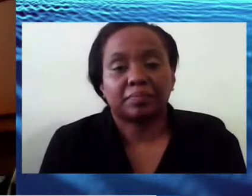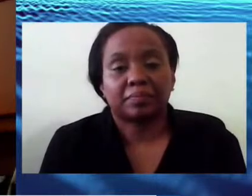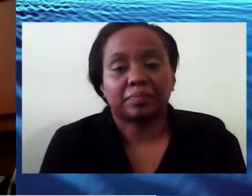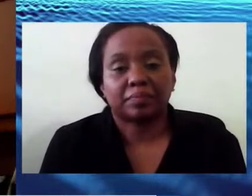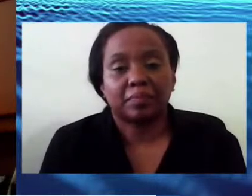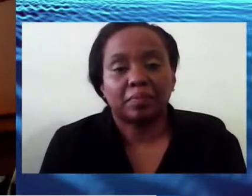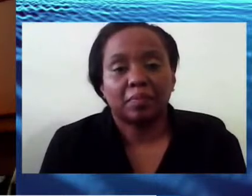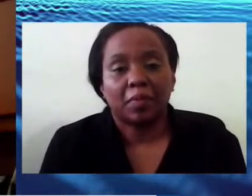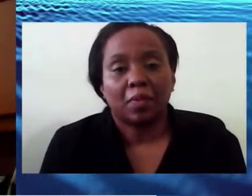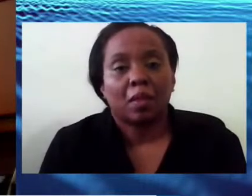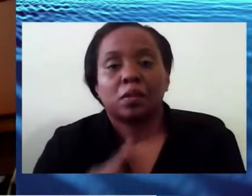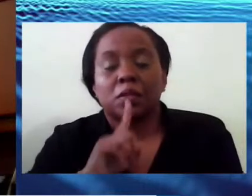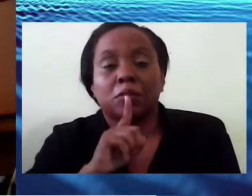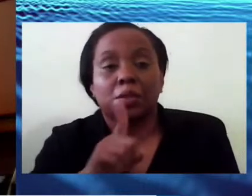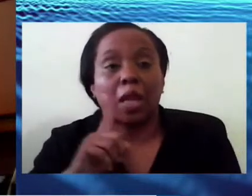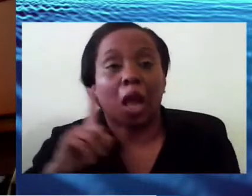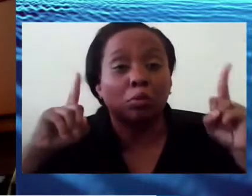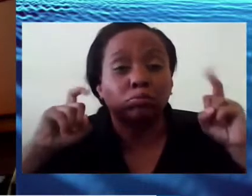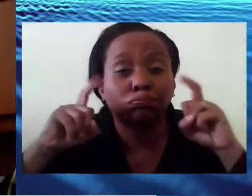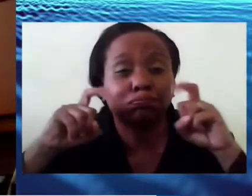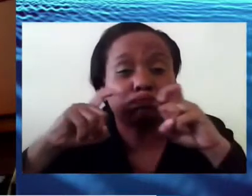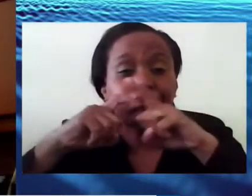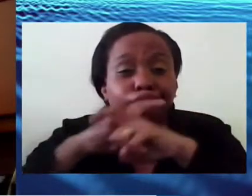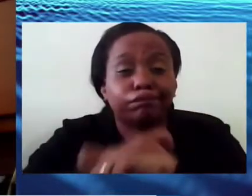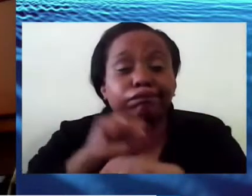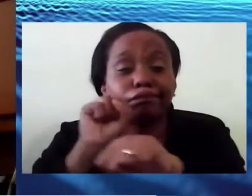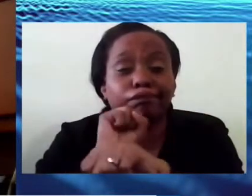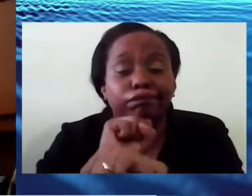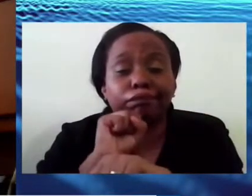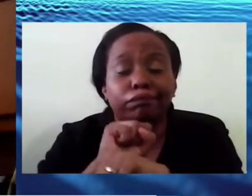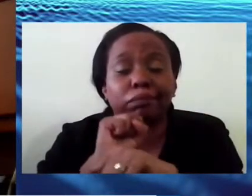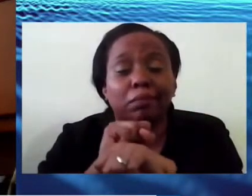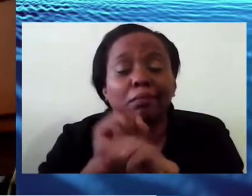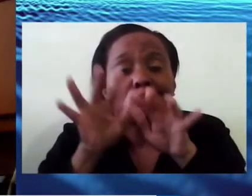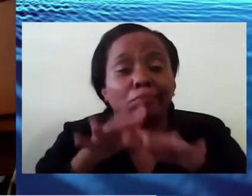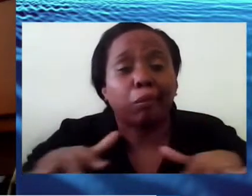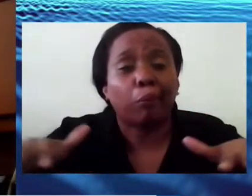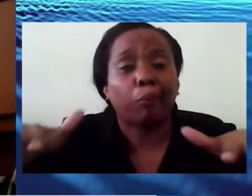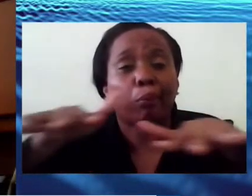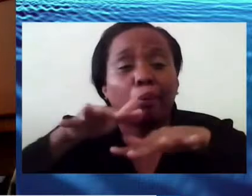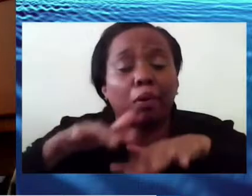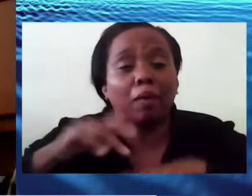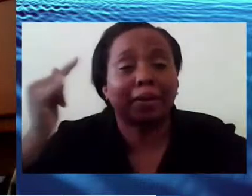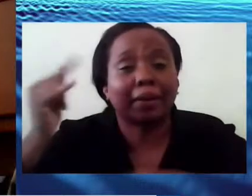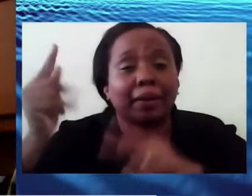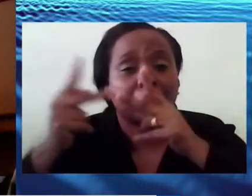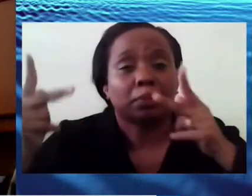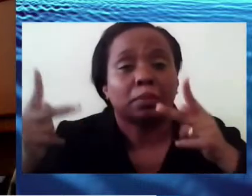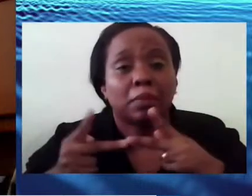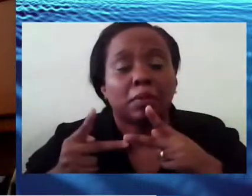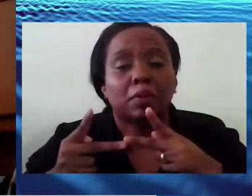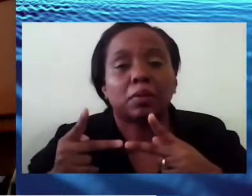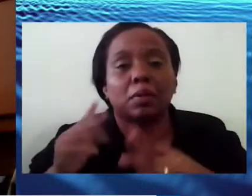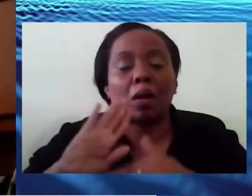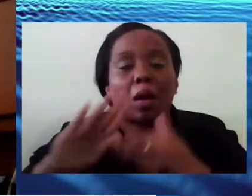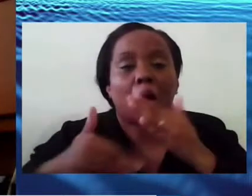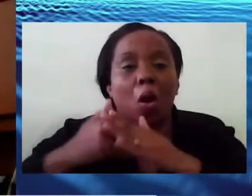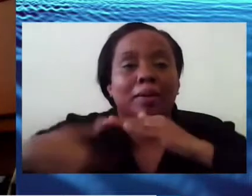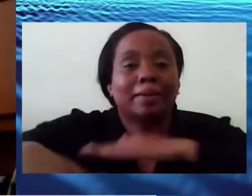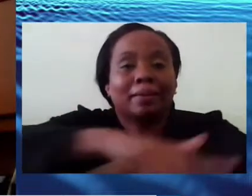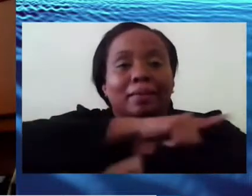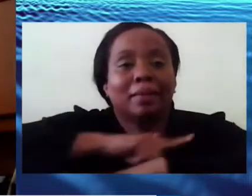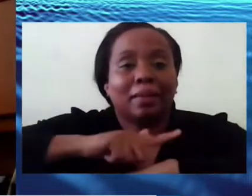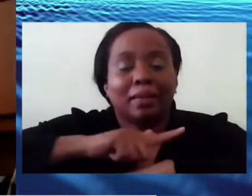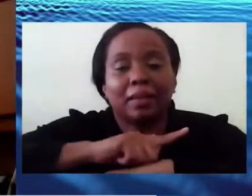an extensive operation that spanned the entire area of the airport, all of our physical land space, our airfields,